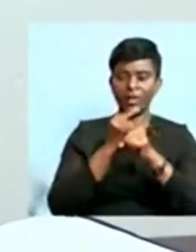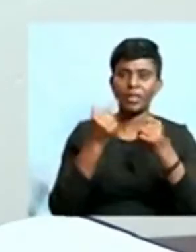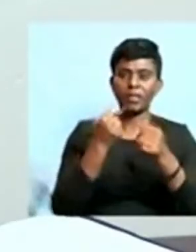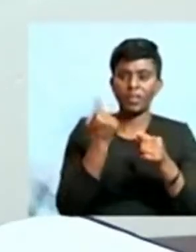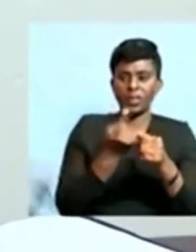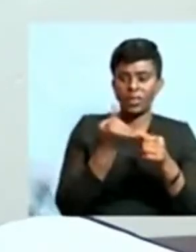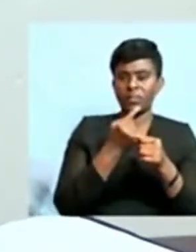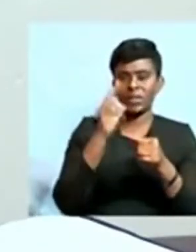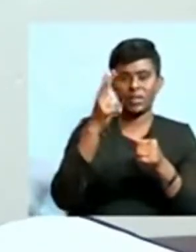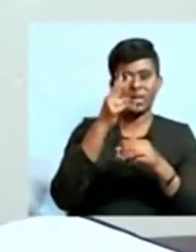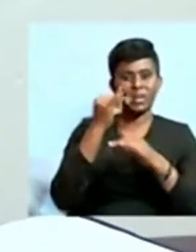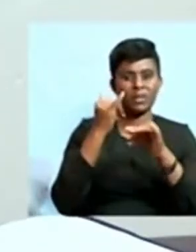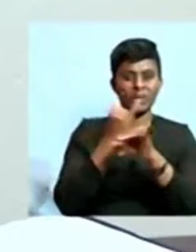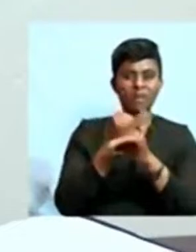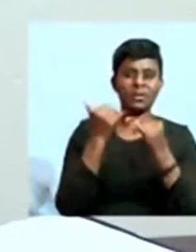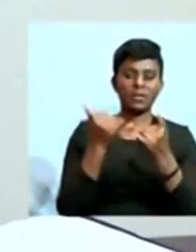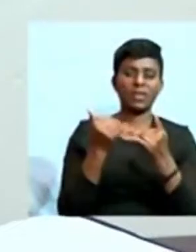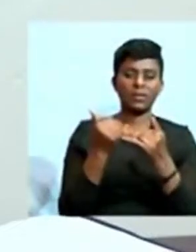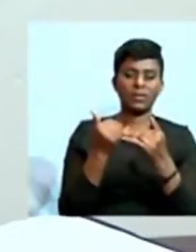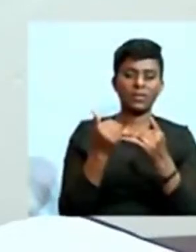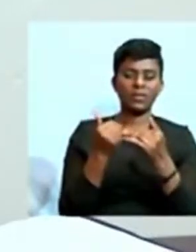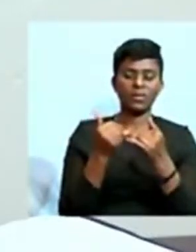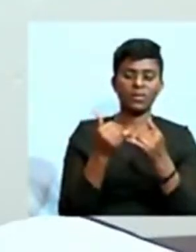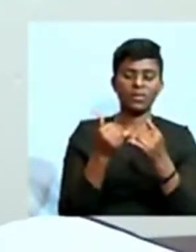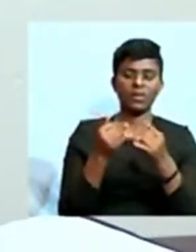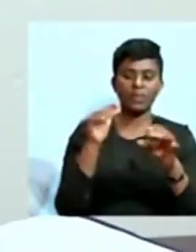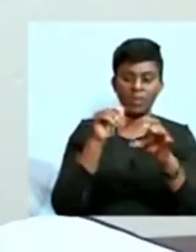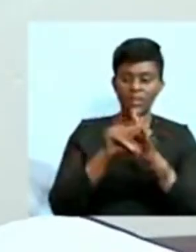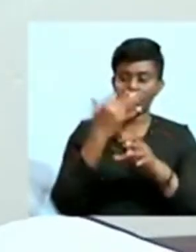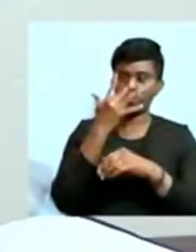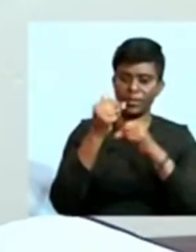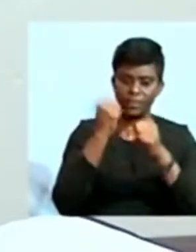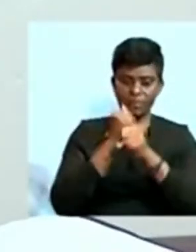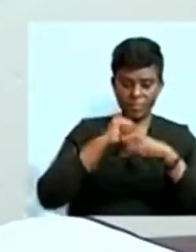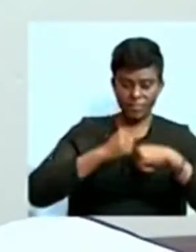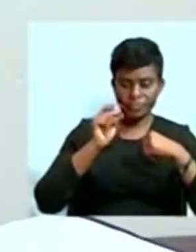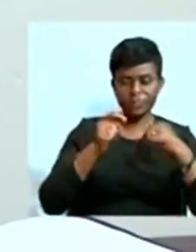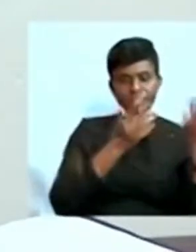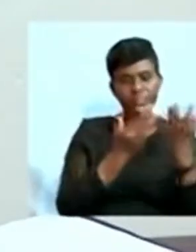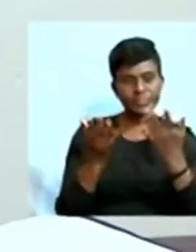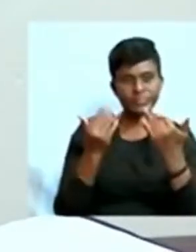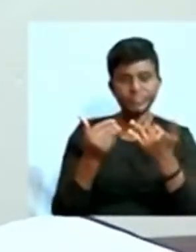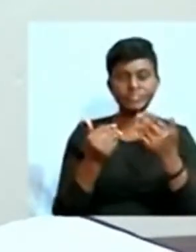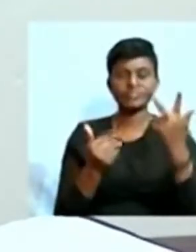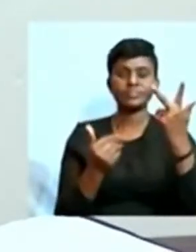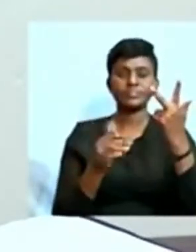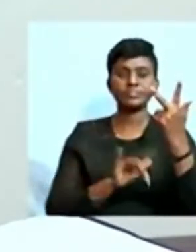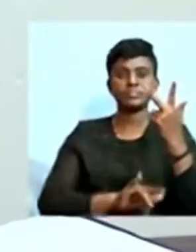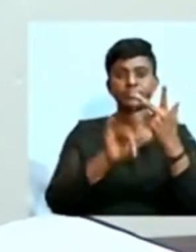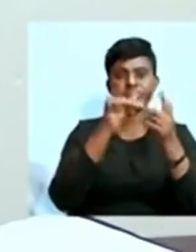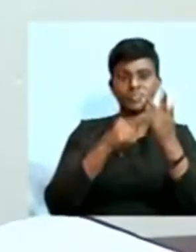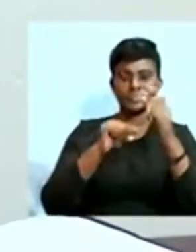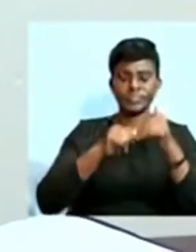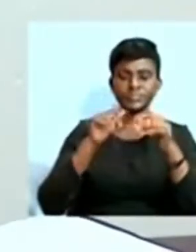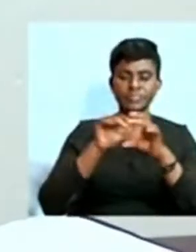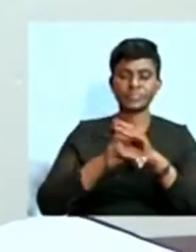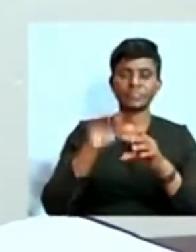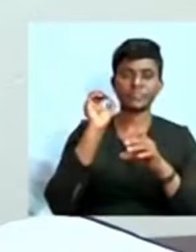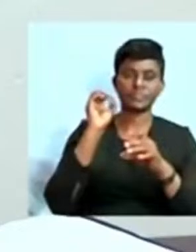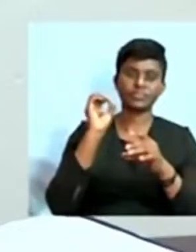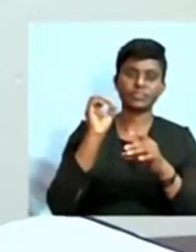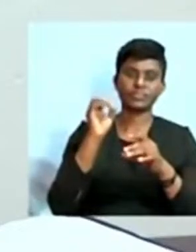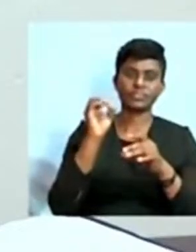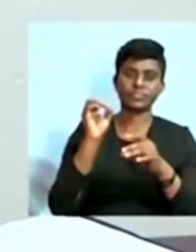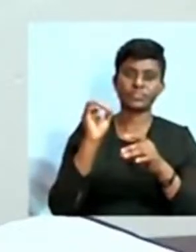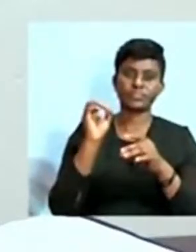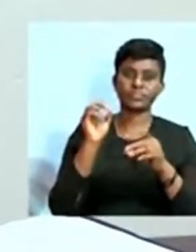barely in the 3rd year now. So in these 5 years, we need to bring the 3 aircraft that were in the original